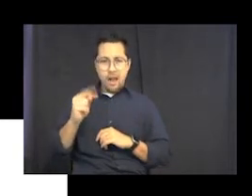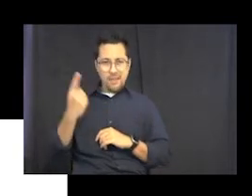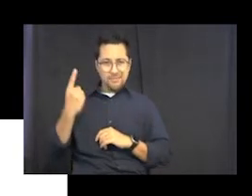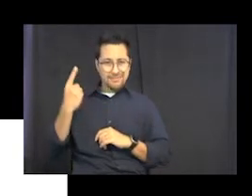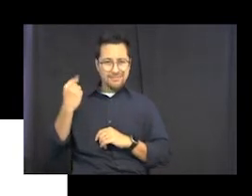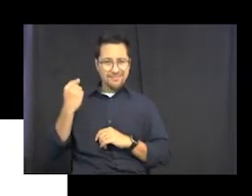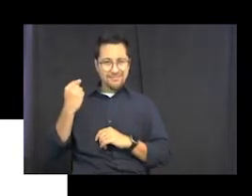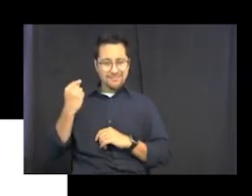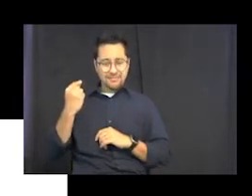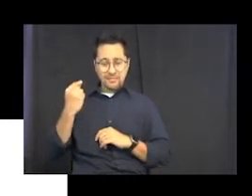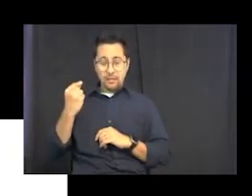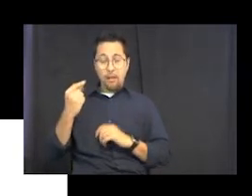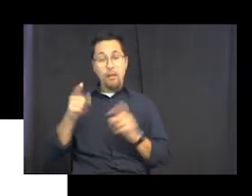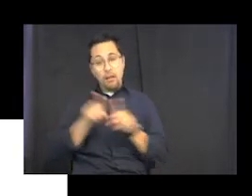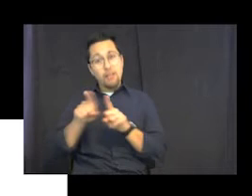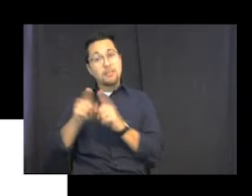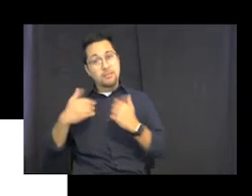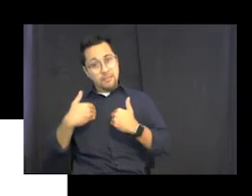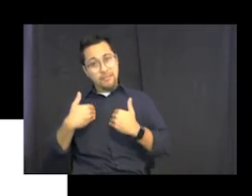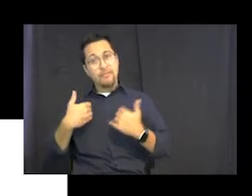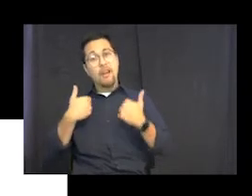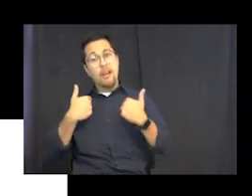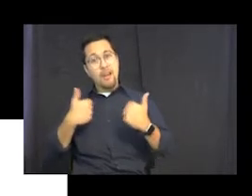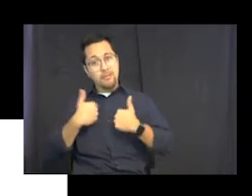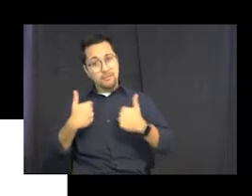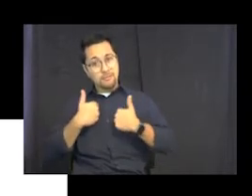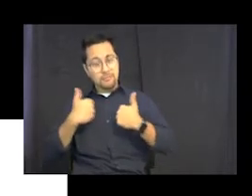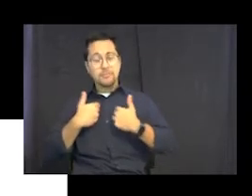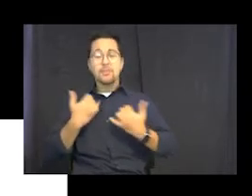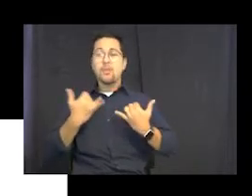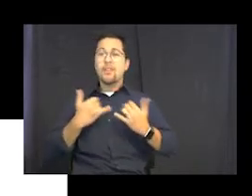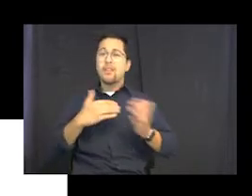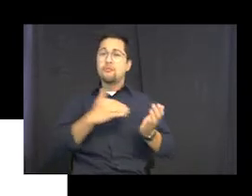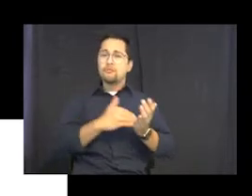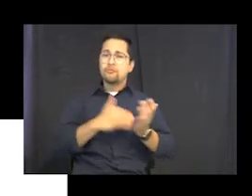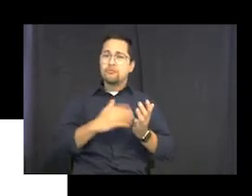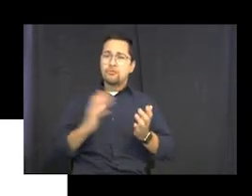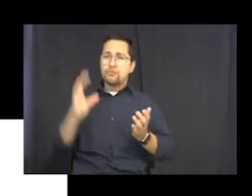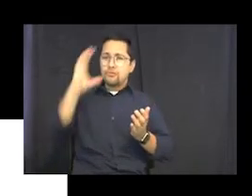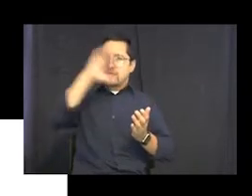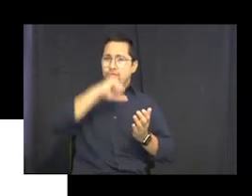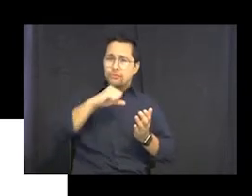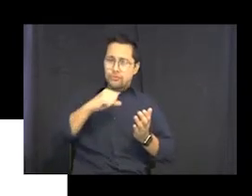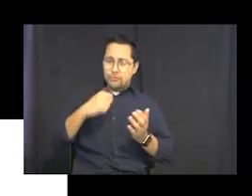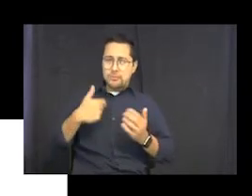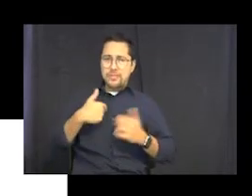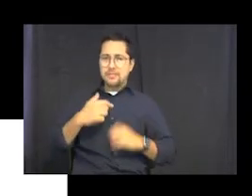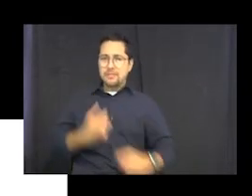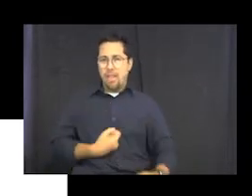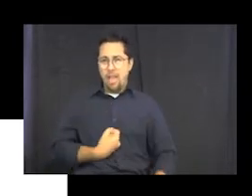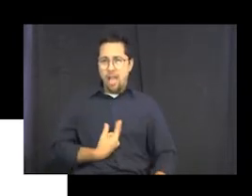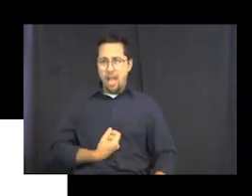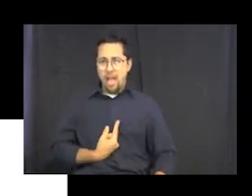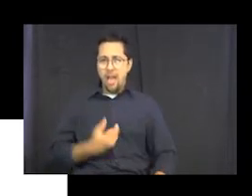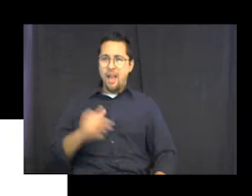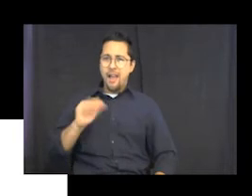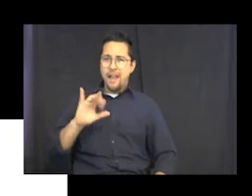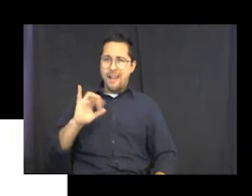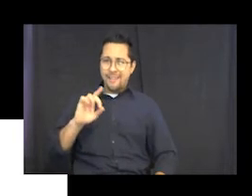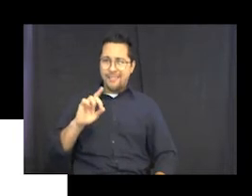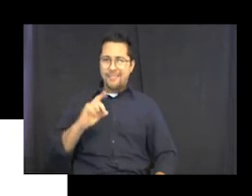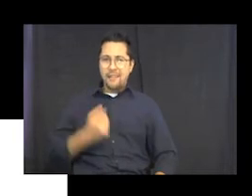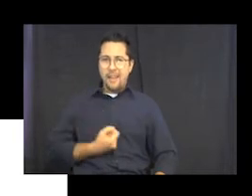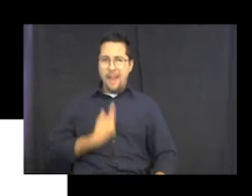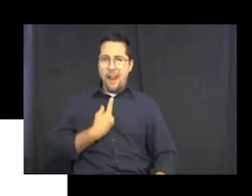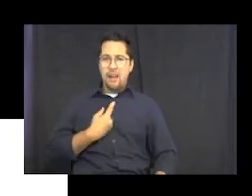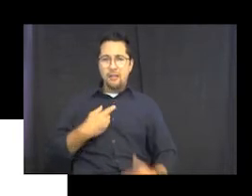asthma. As now, doctors assume it's acid reflux going into